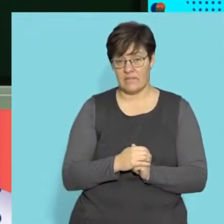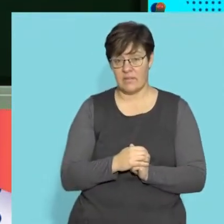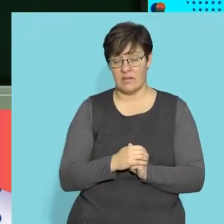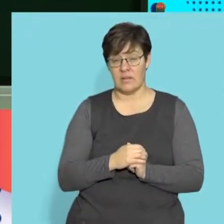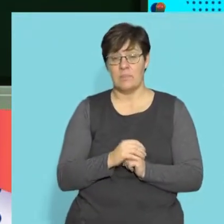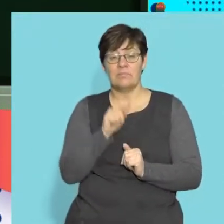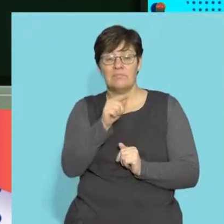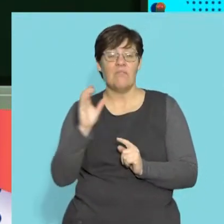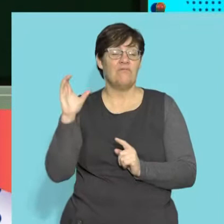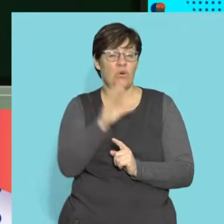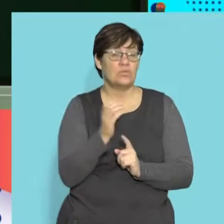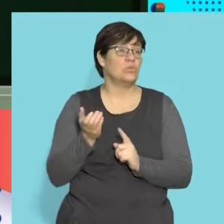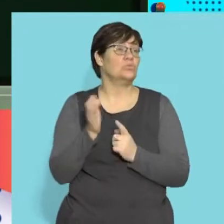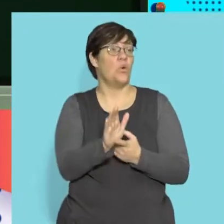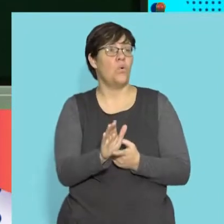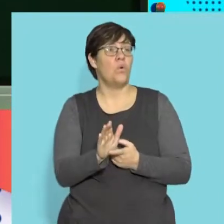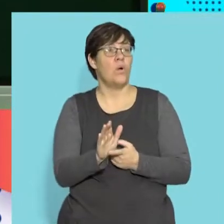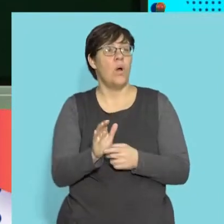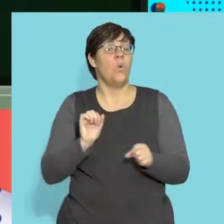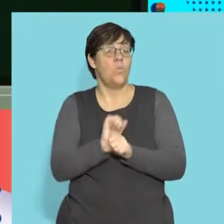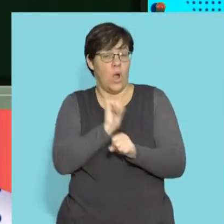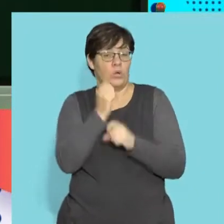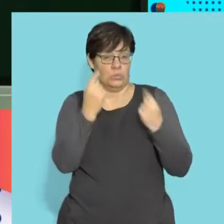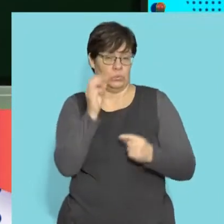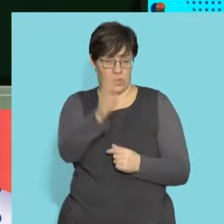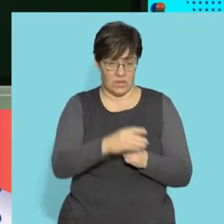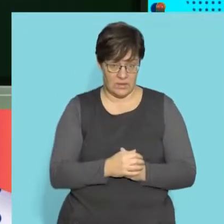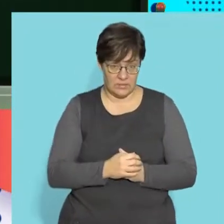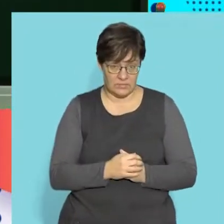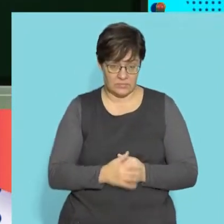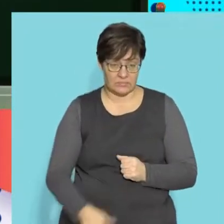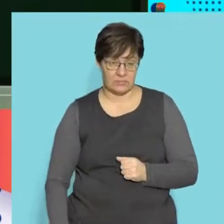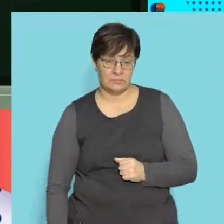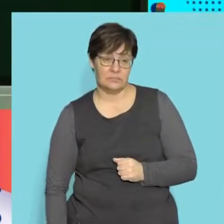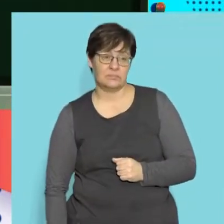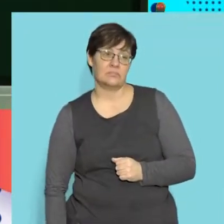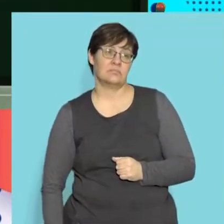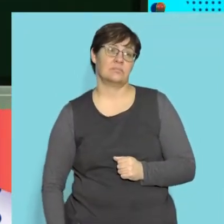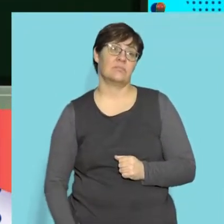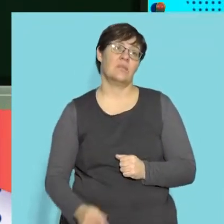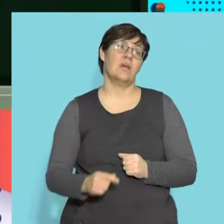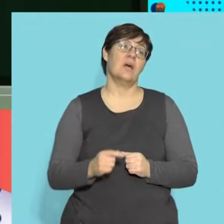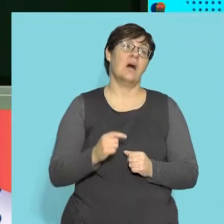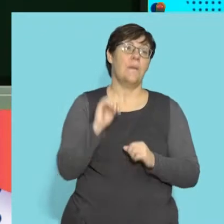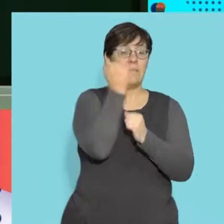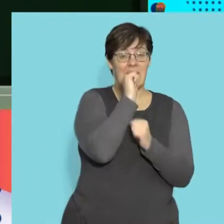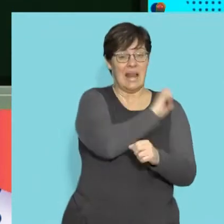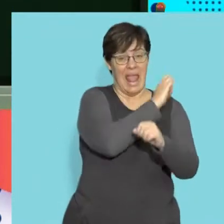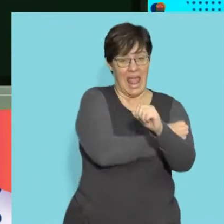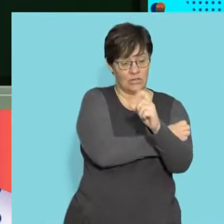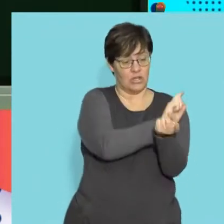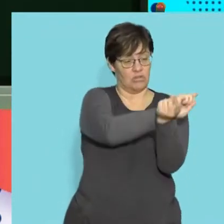force is the indication that there's going to be work done. There's going to be mechanical energy